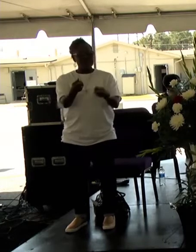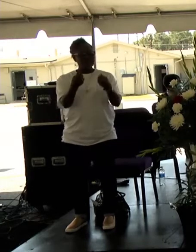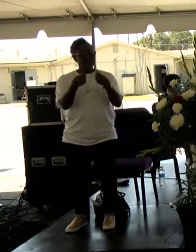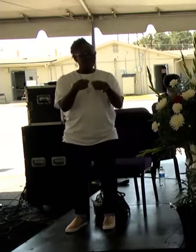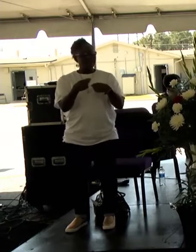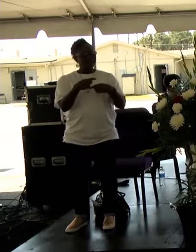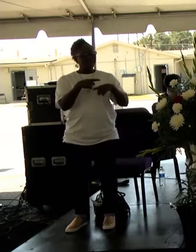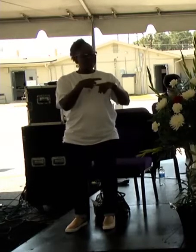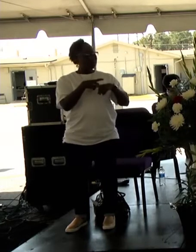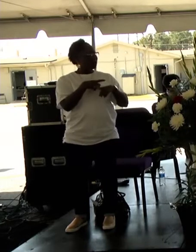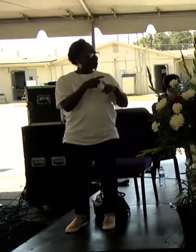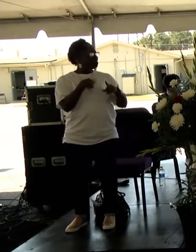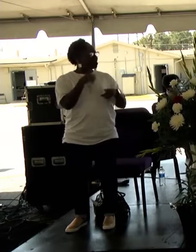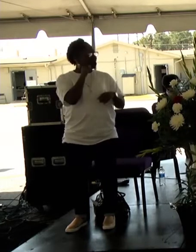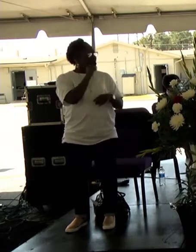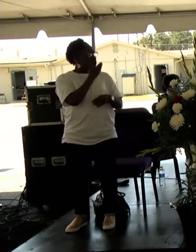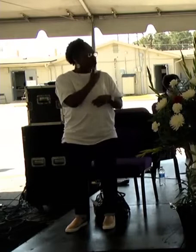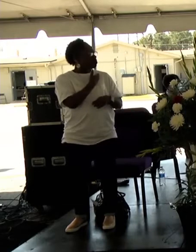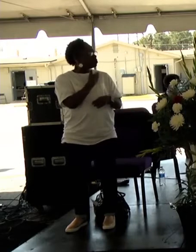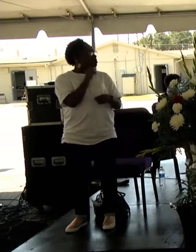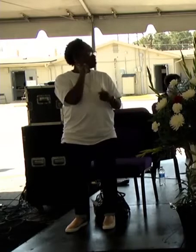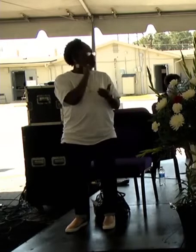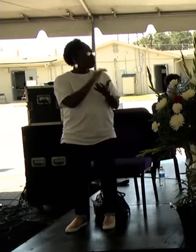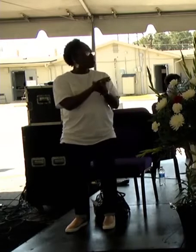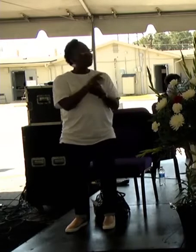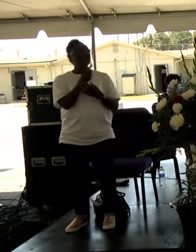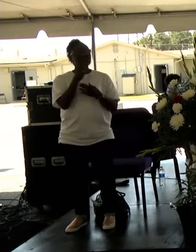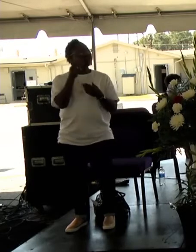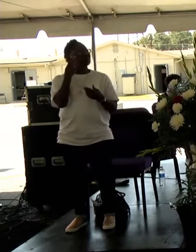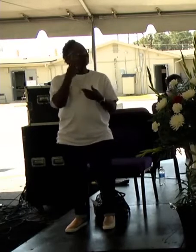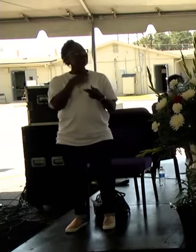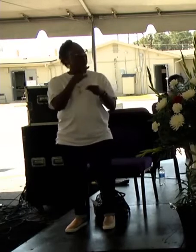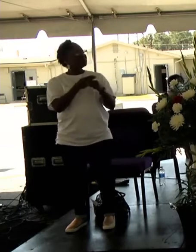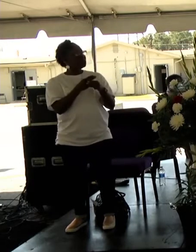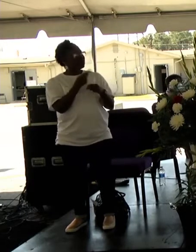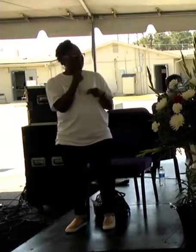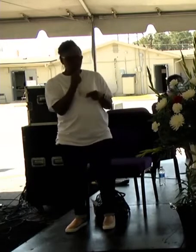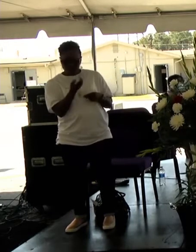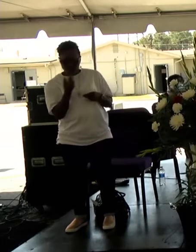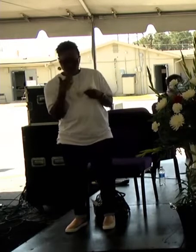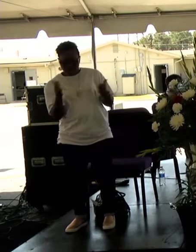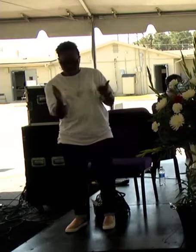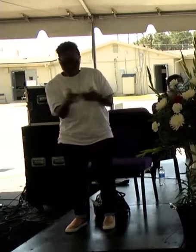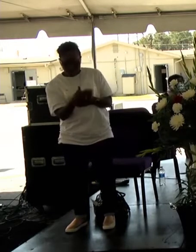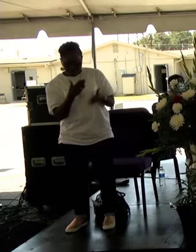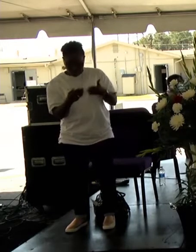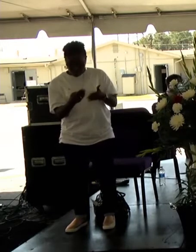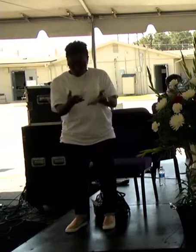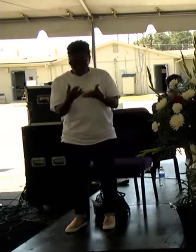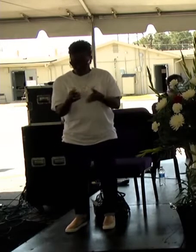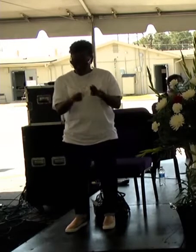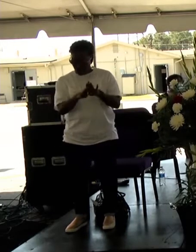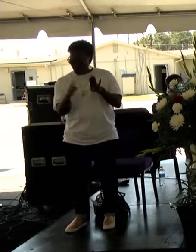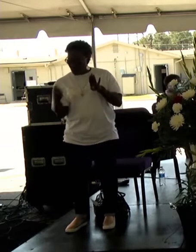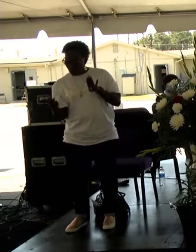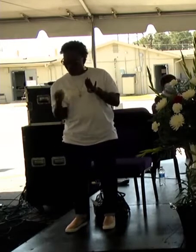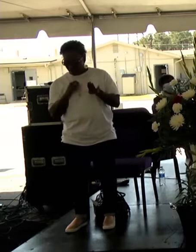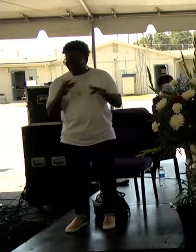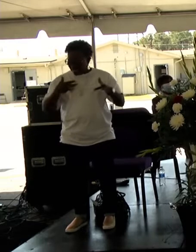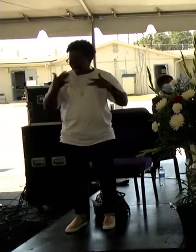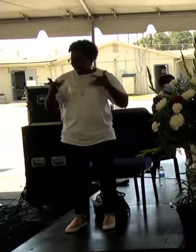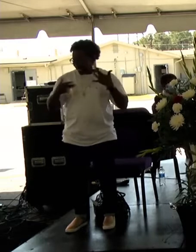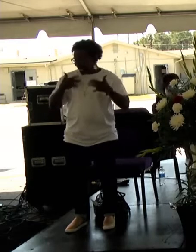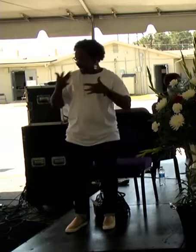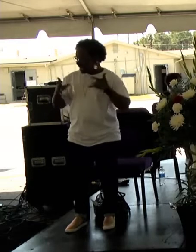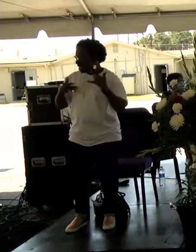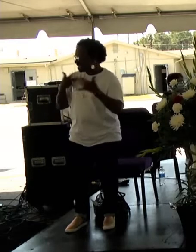and my wife saw my name was on it, so she said, "You got some boxes in there you might want to open." I was excited, and I wanted to be able to